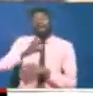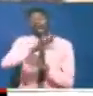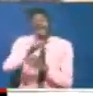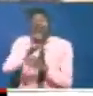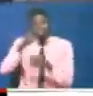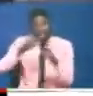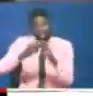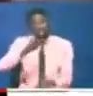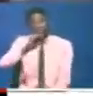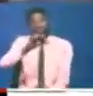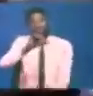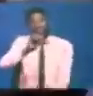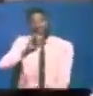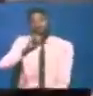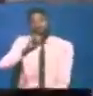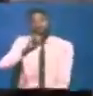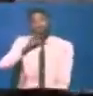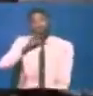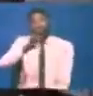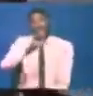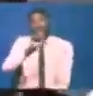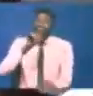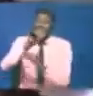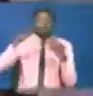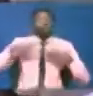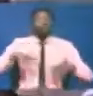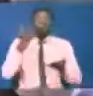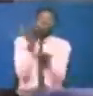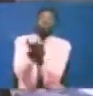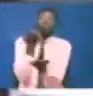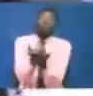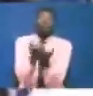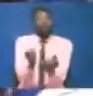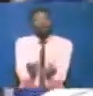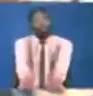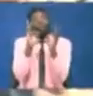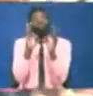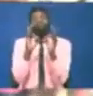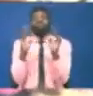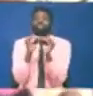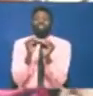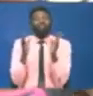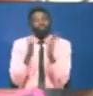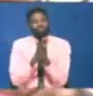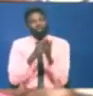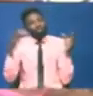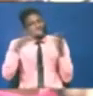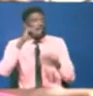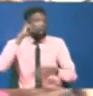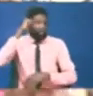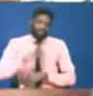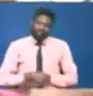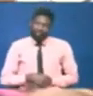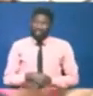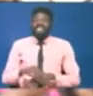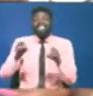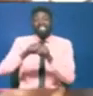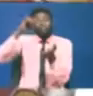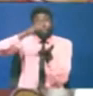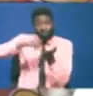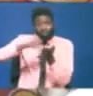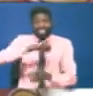challenged the demonstrators to provide proof of official engagement with the officials. This as Makueni Senator Mutula